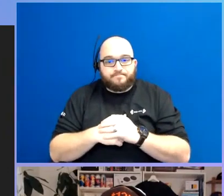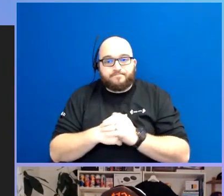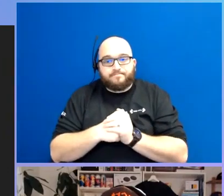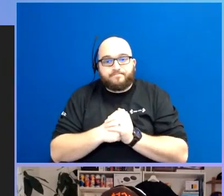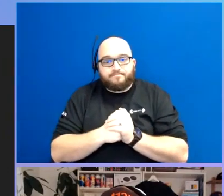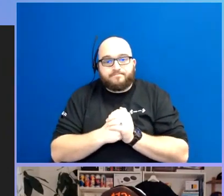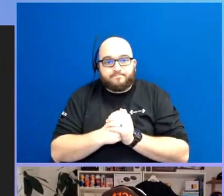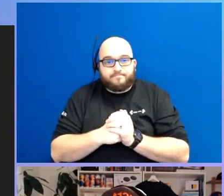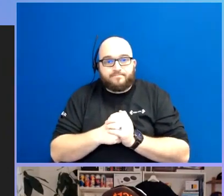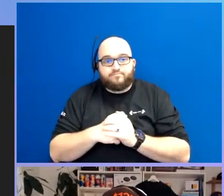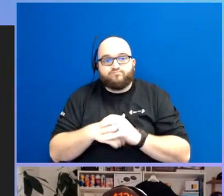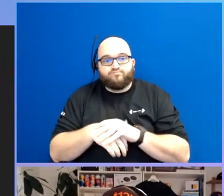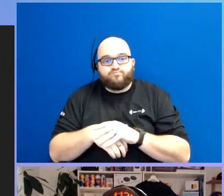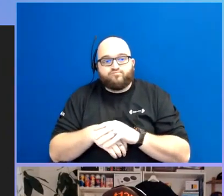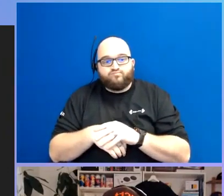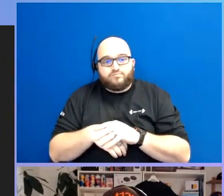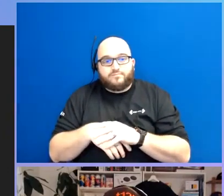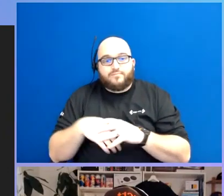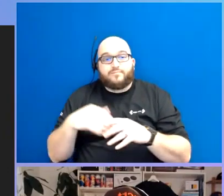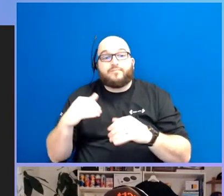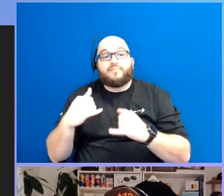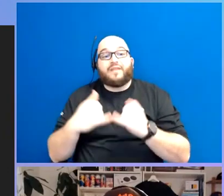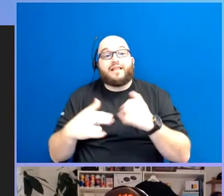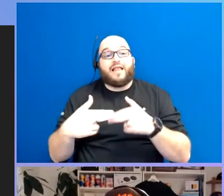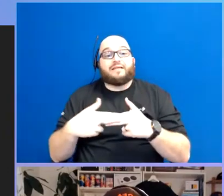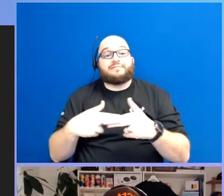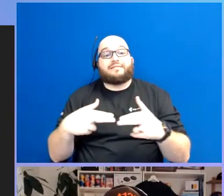And last slide for